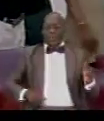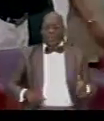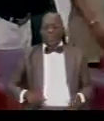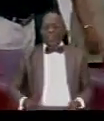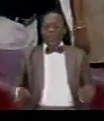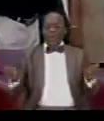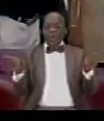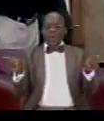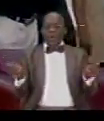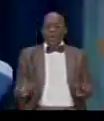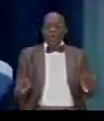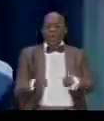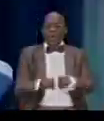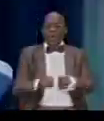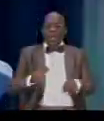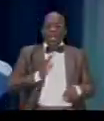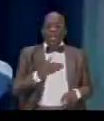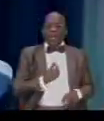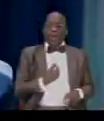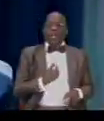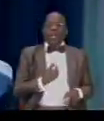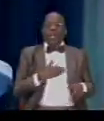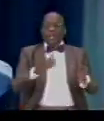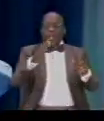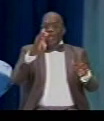Also, our mother in the Lord.